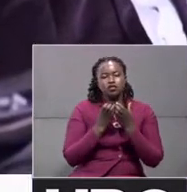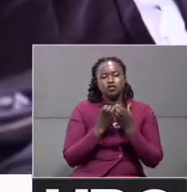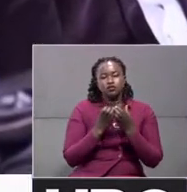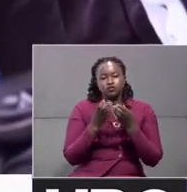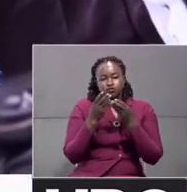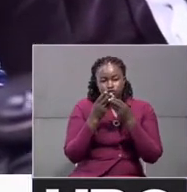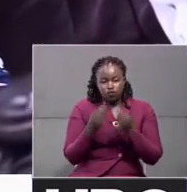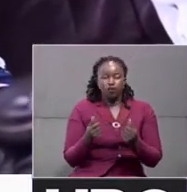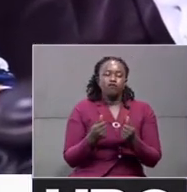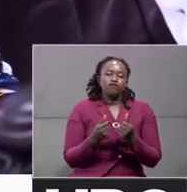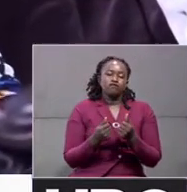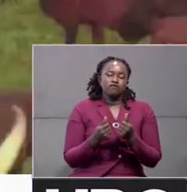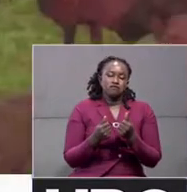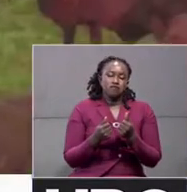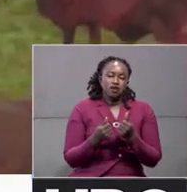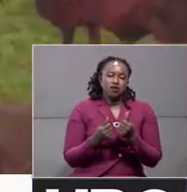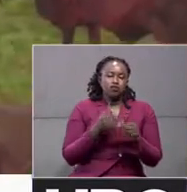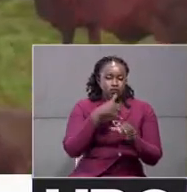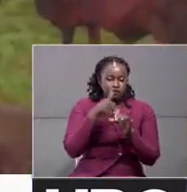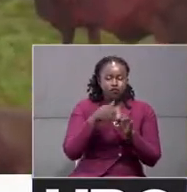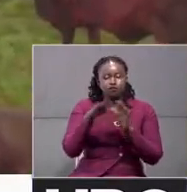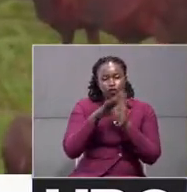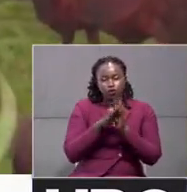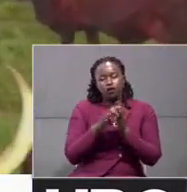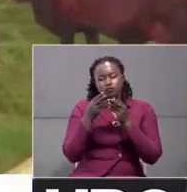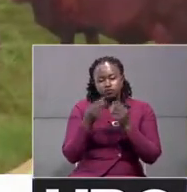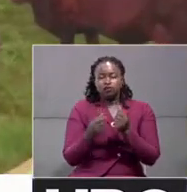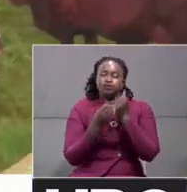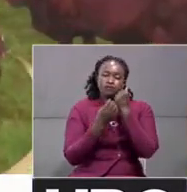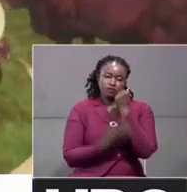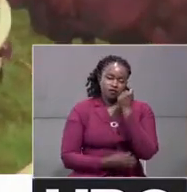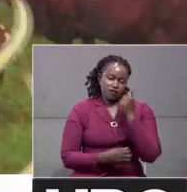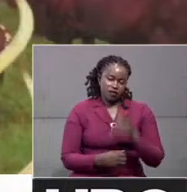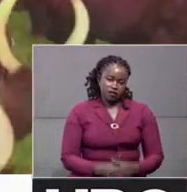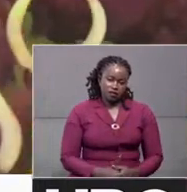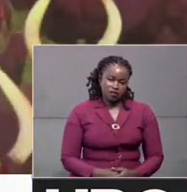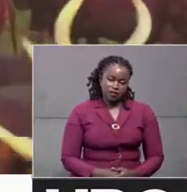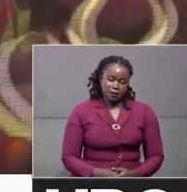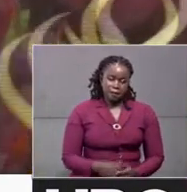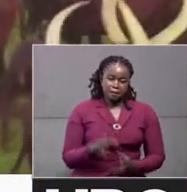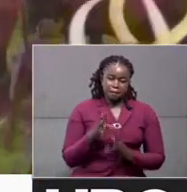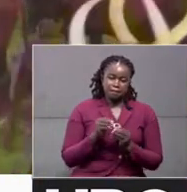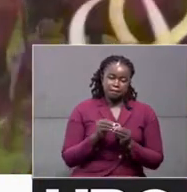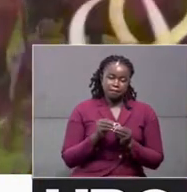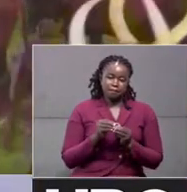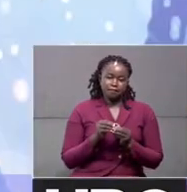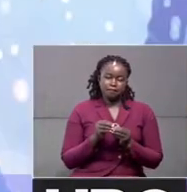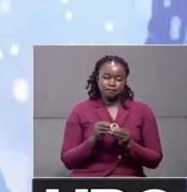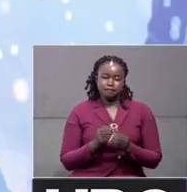poverty alleviation programs. Justin Nakami, UBC News.